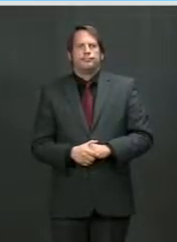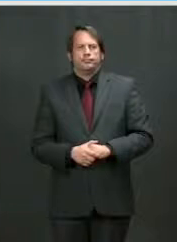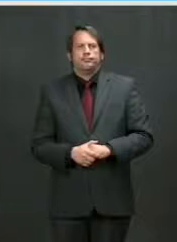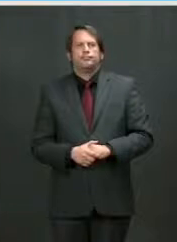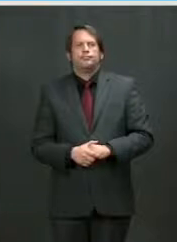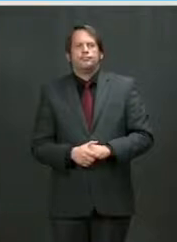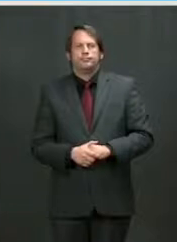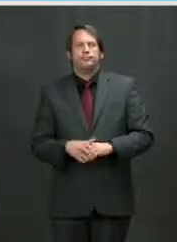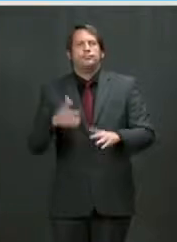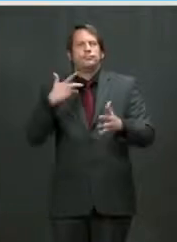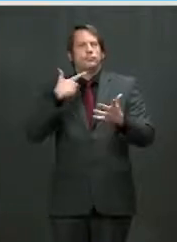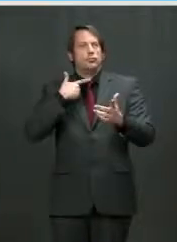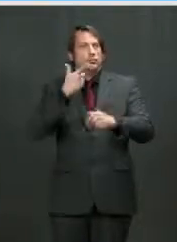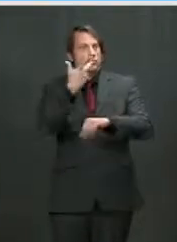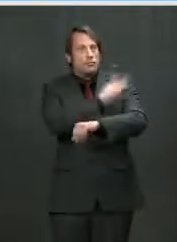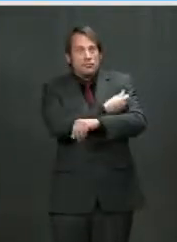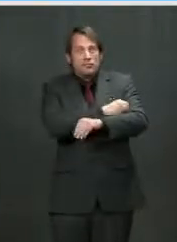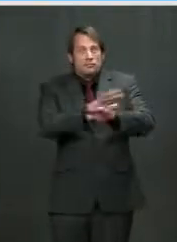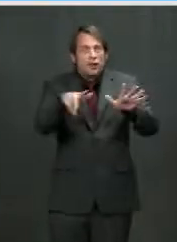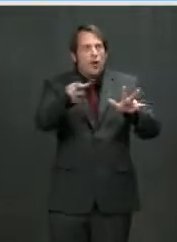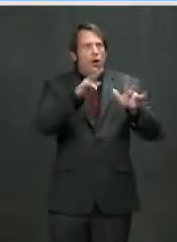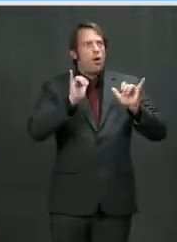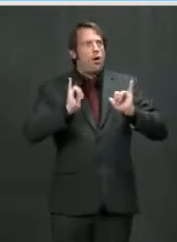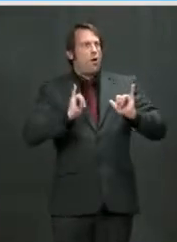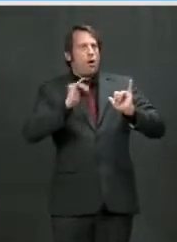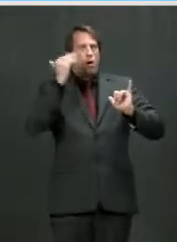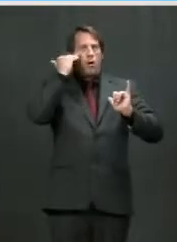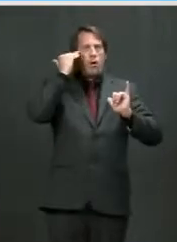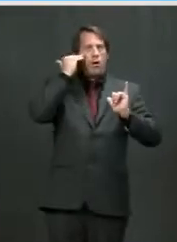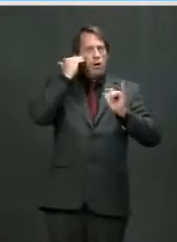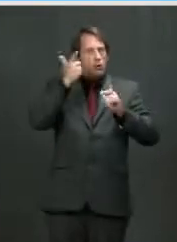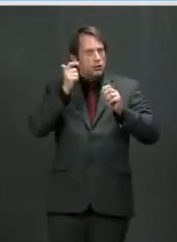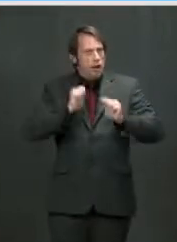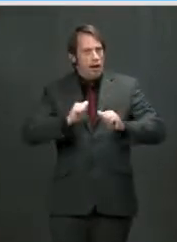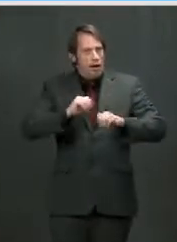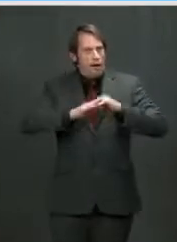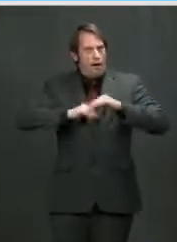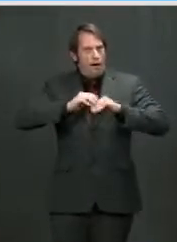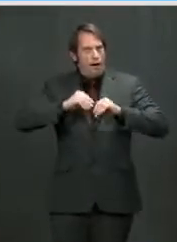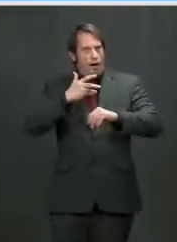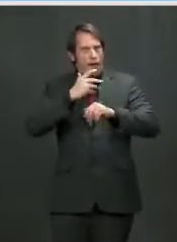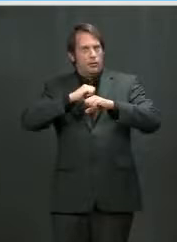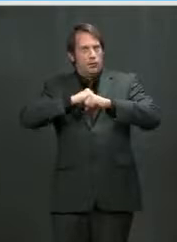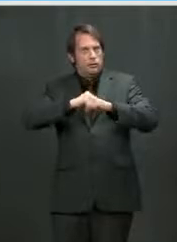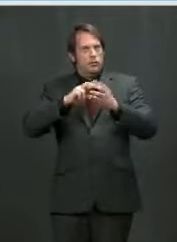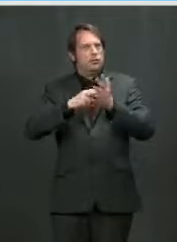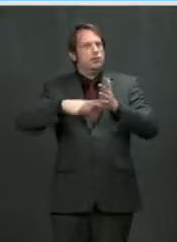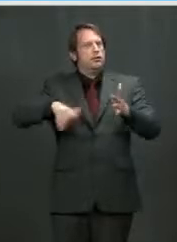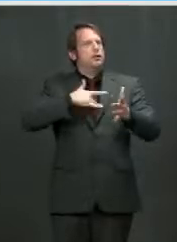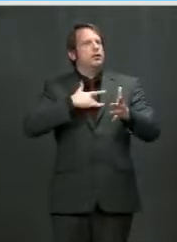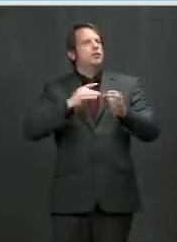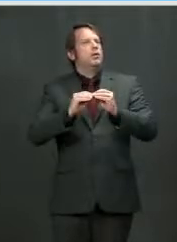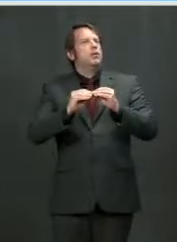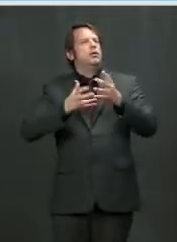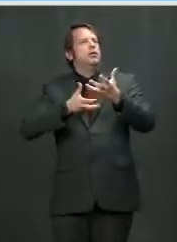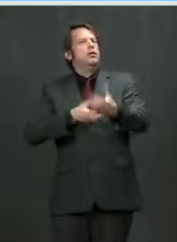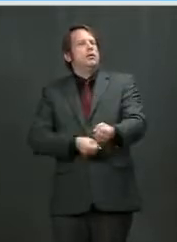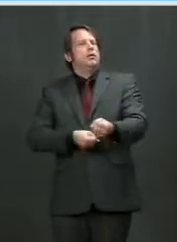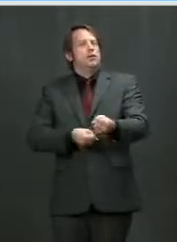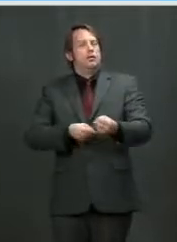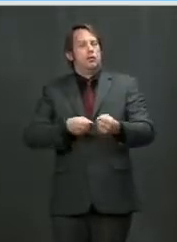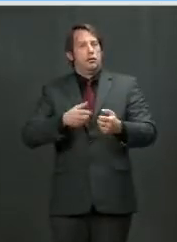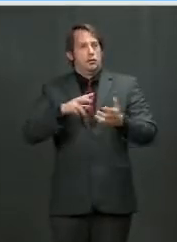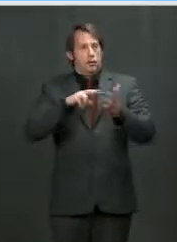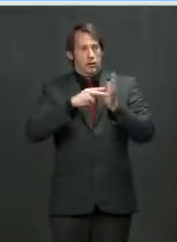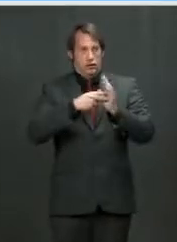what's called the correlate of immunity. In other words, what are the things that protect you against reinfection, both from